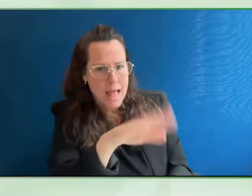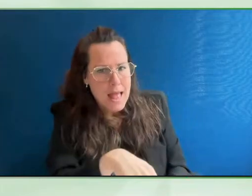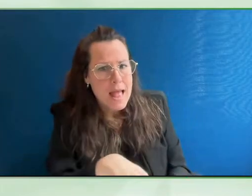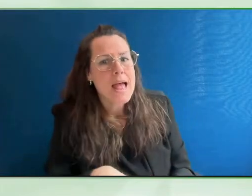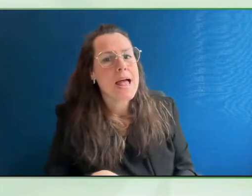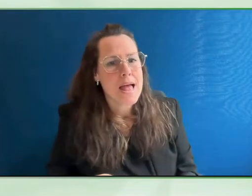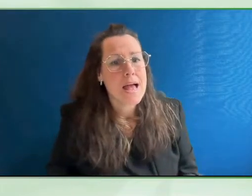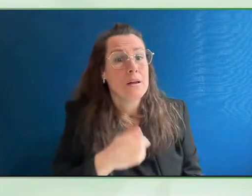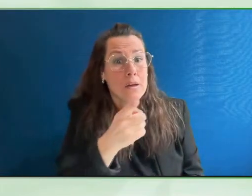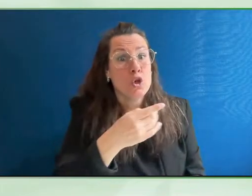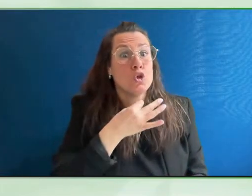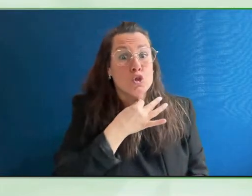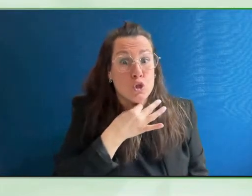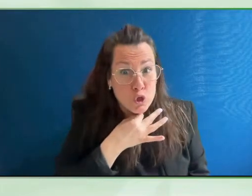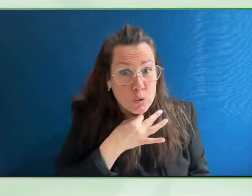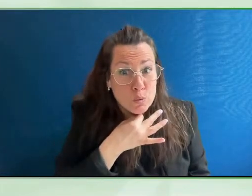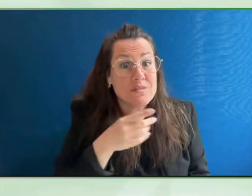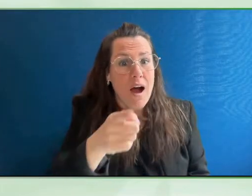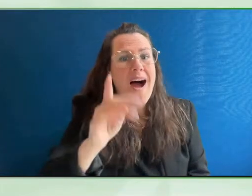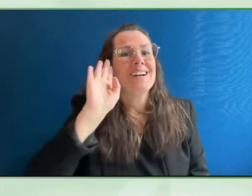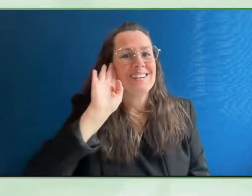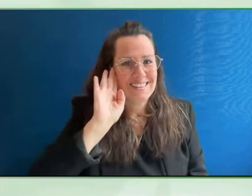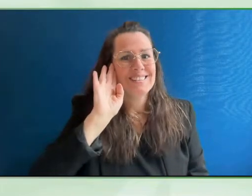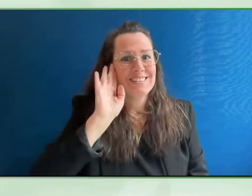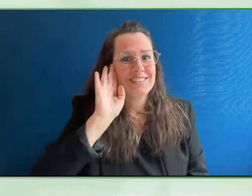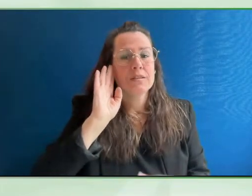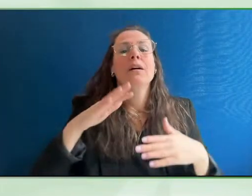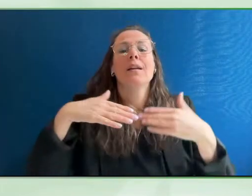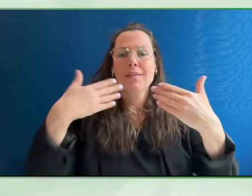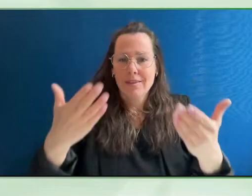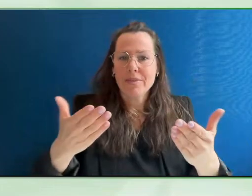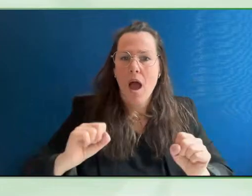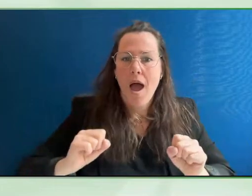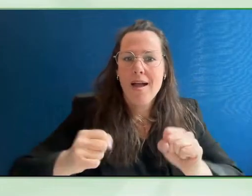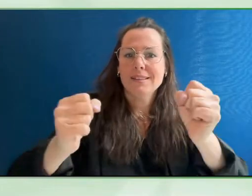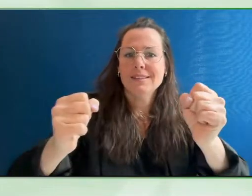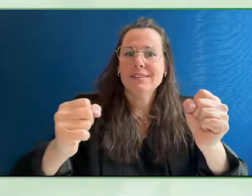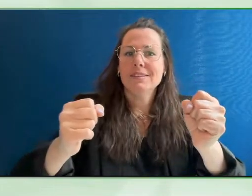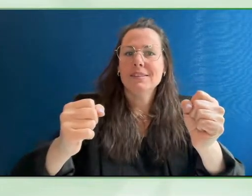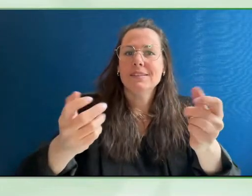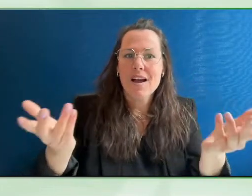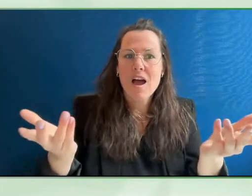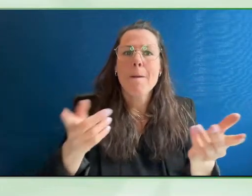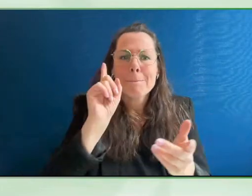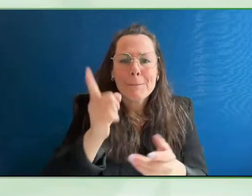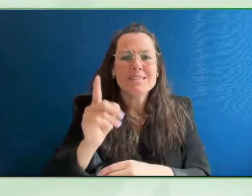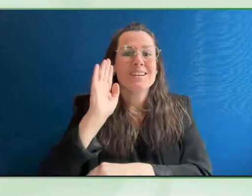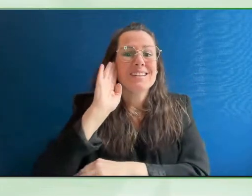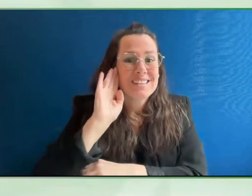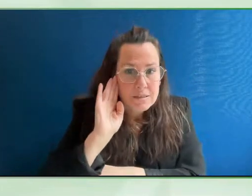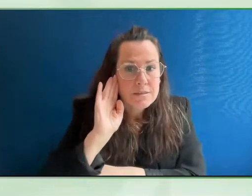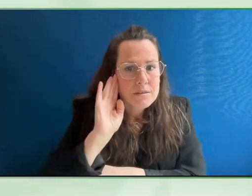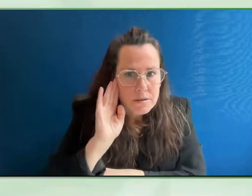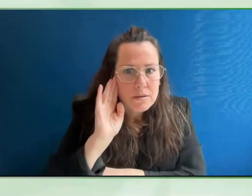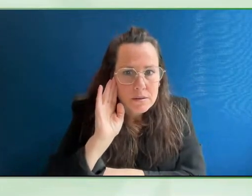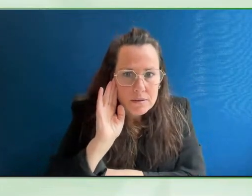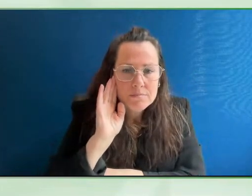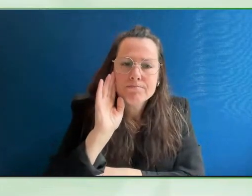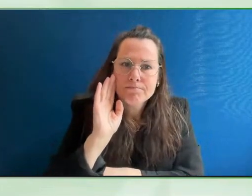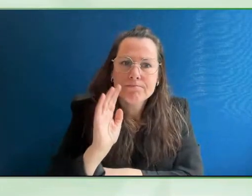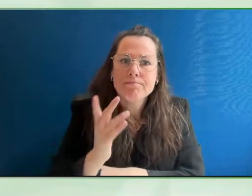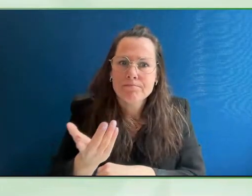accommodation. In the US, we have this form that HR often practices